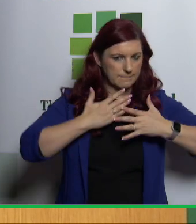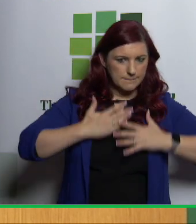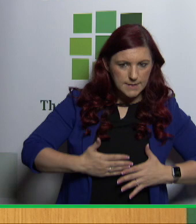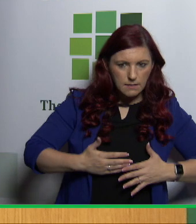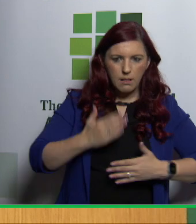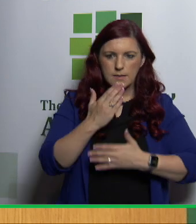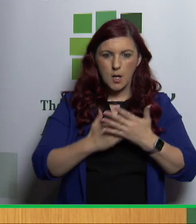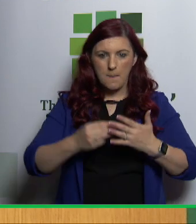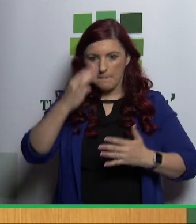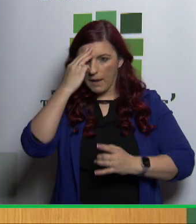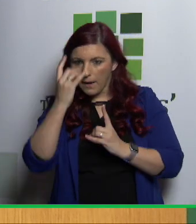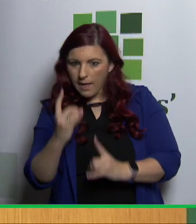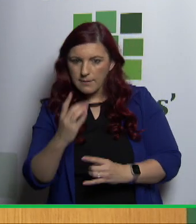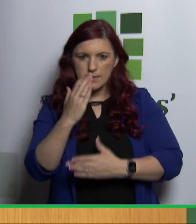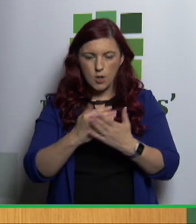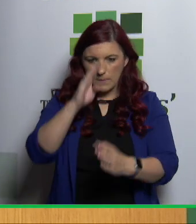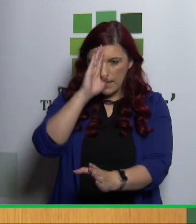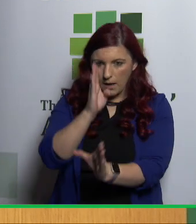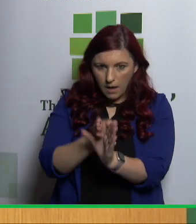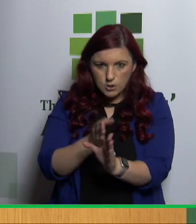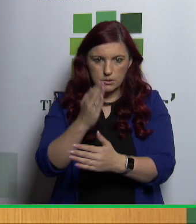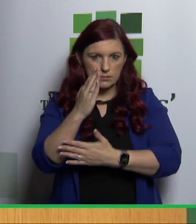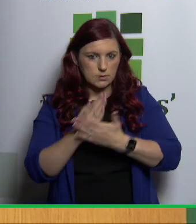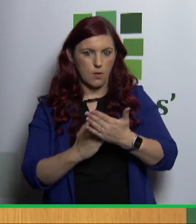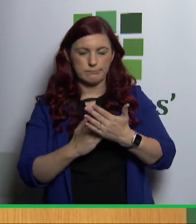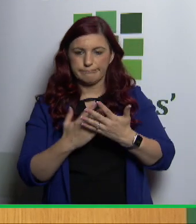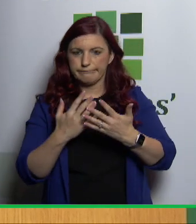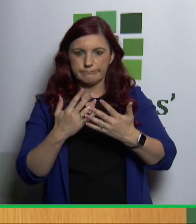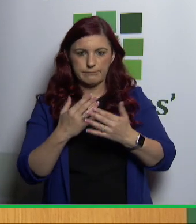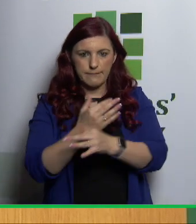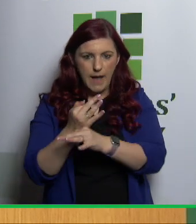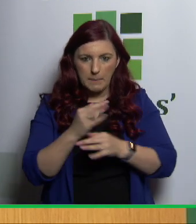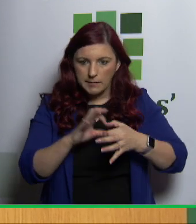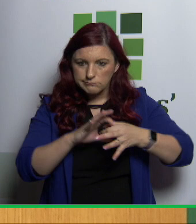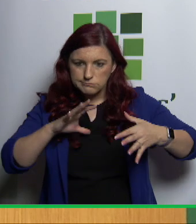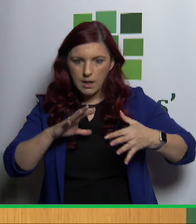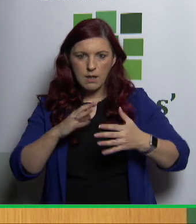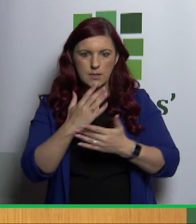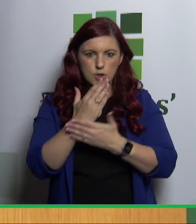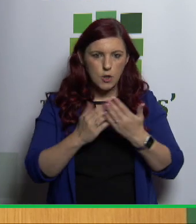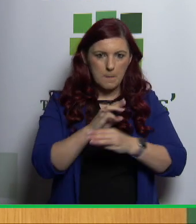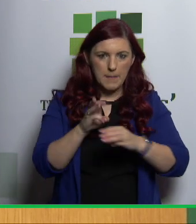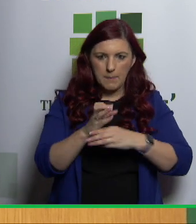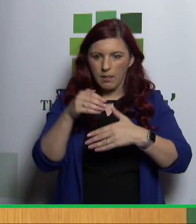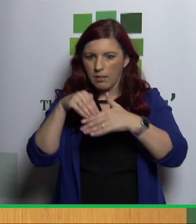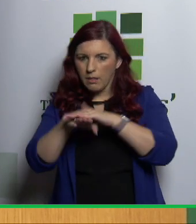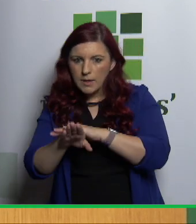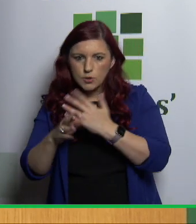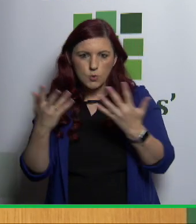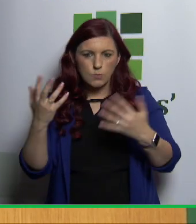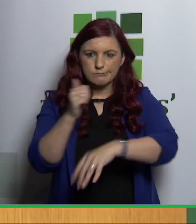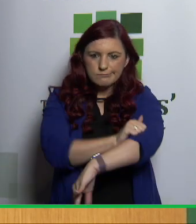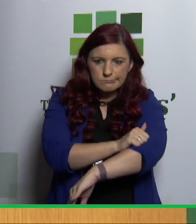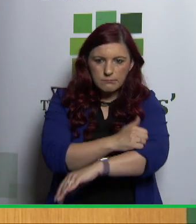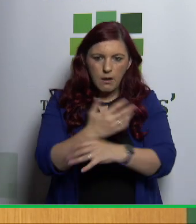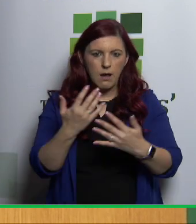psychological, some can be from intimidation, stigmatisation, some will be from people entering a criminal system that maybe not have needed